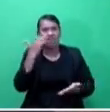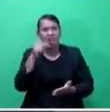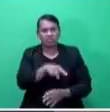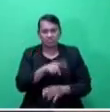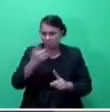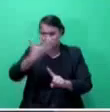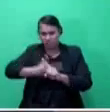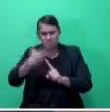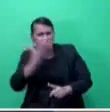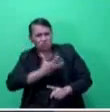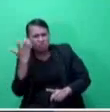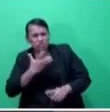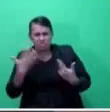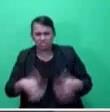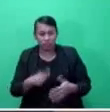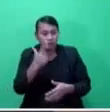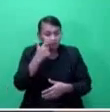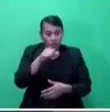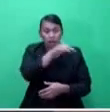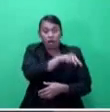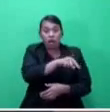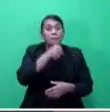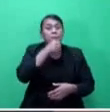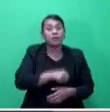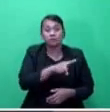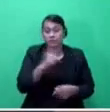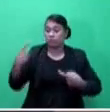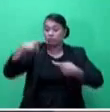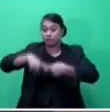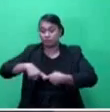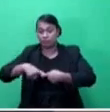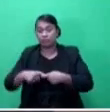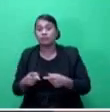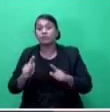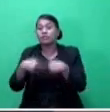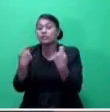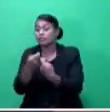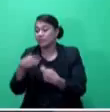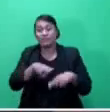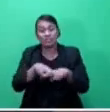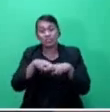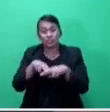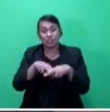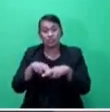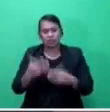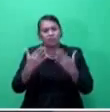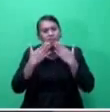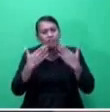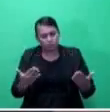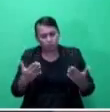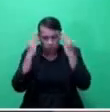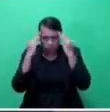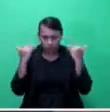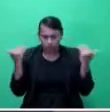The only thing lucky, Honorable Tikondondua, is that the Fiji First government is on Team Fiji and not Team COVID. Thank you, Honorable Speaker, sir.